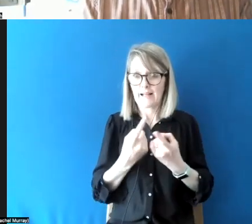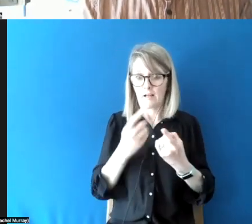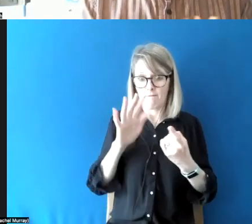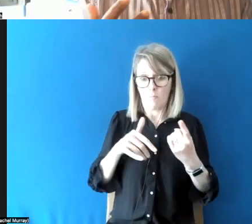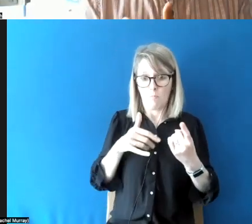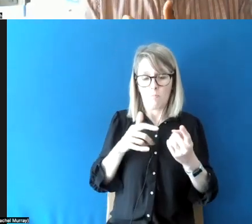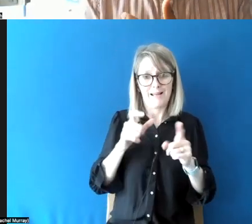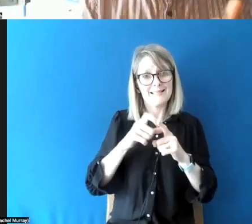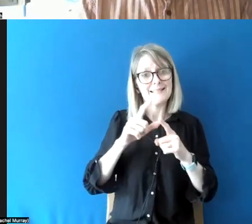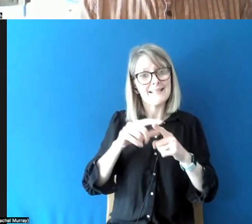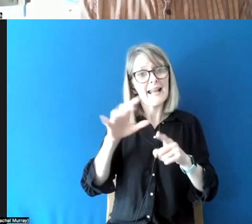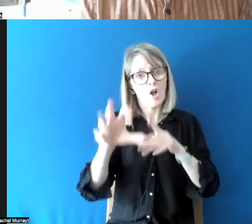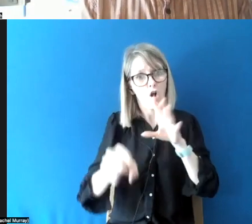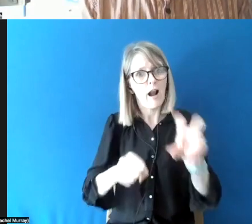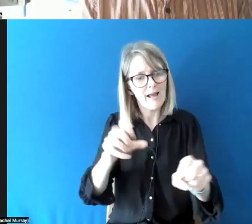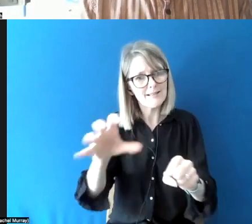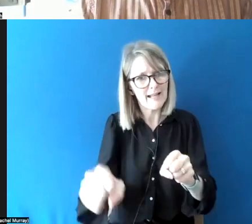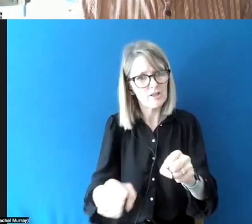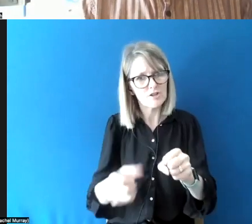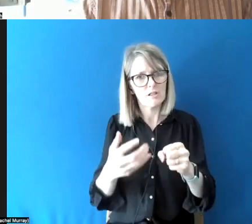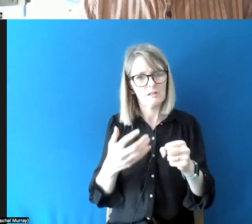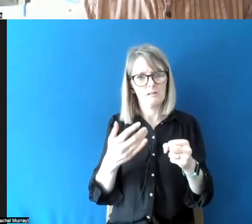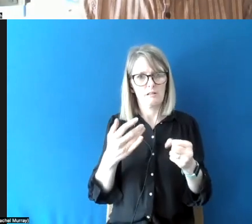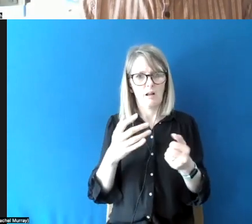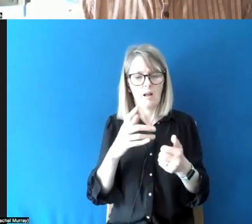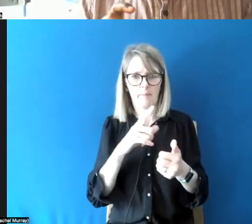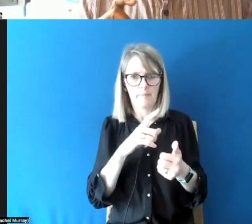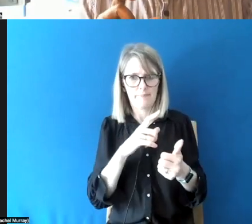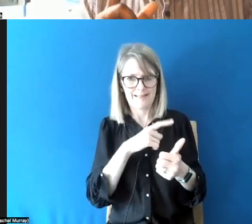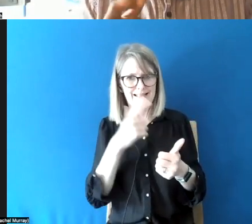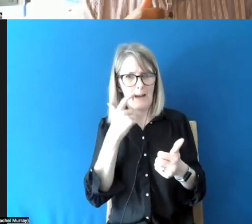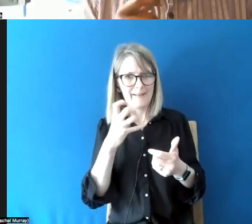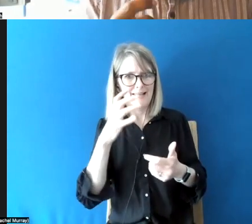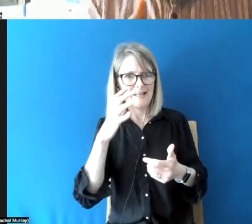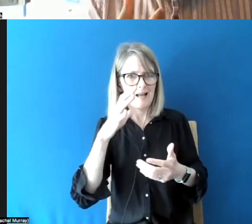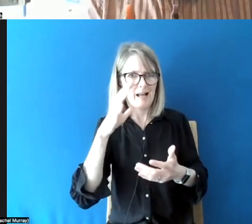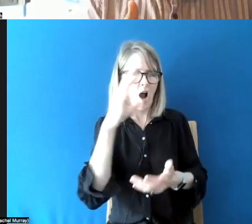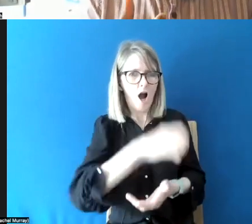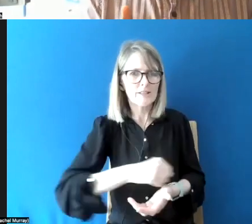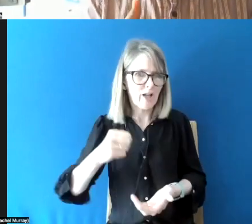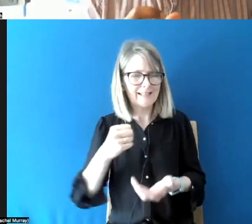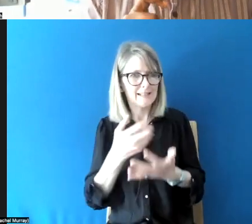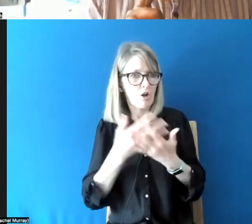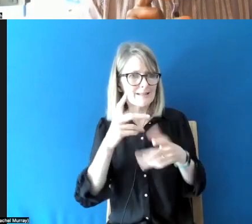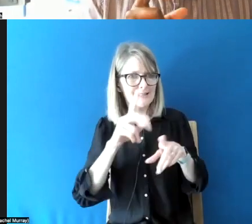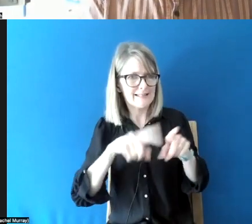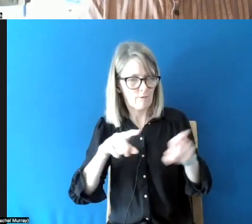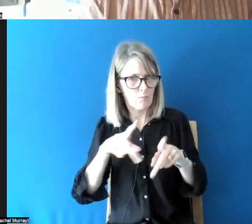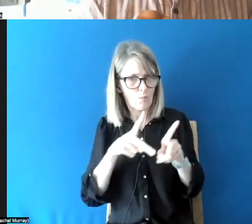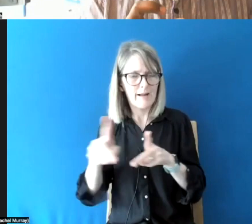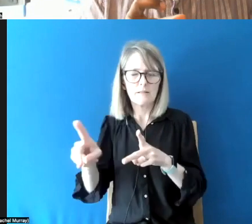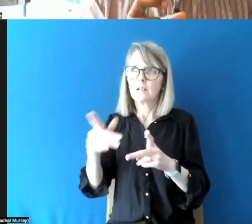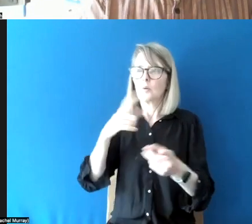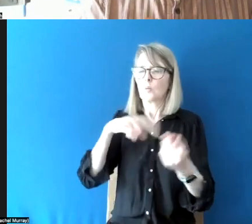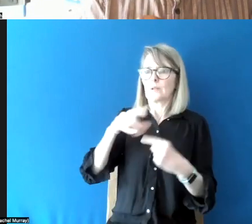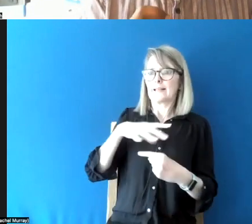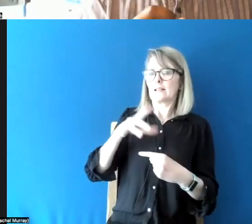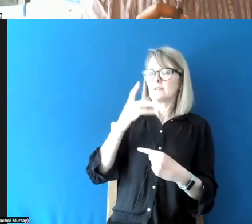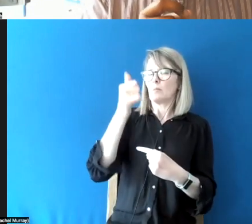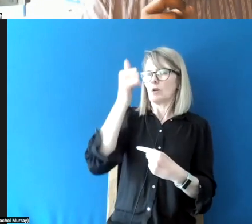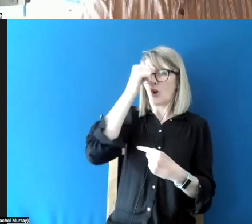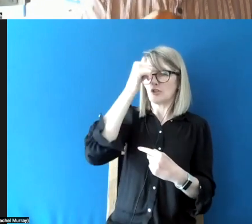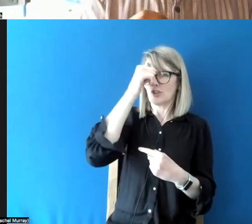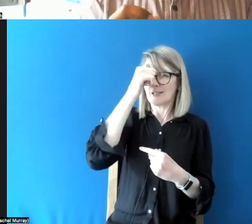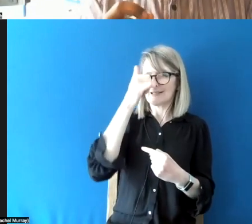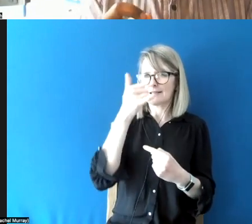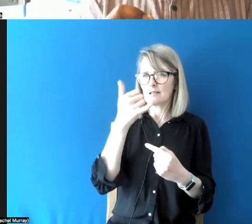decolonization, is that it can be very easily hijacked in different ways. So we need to be always conscious how power